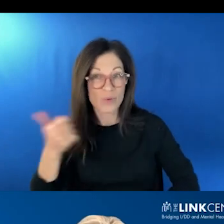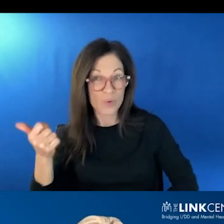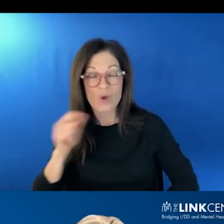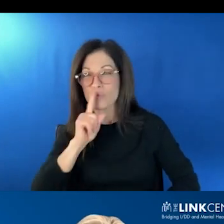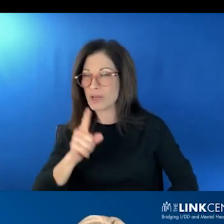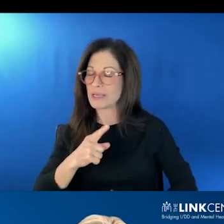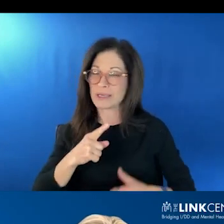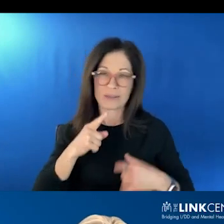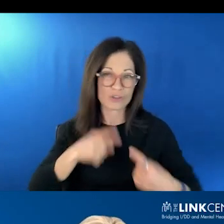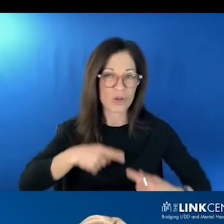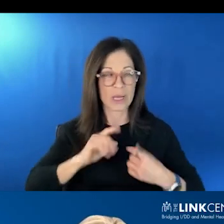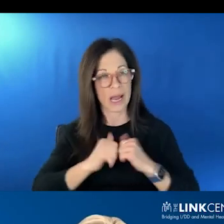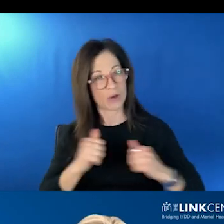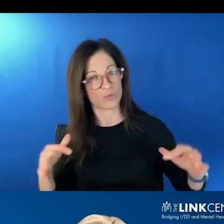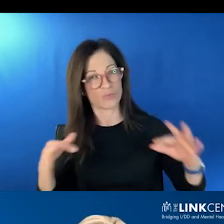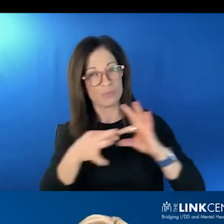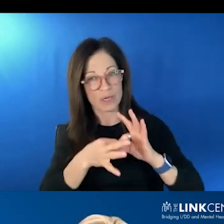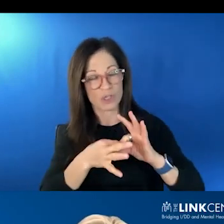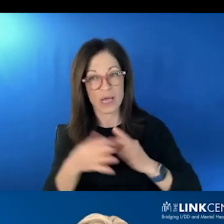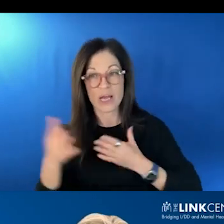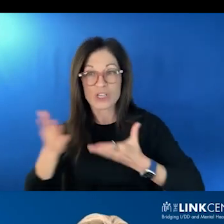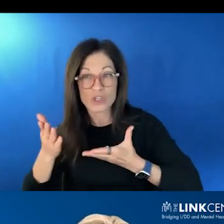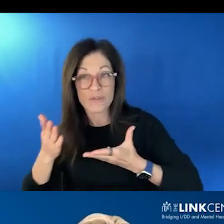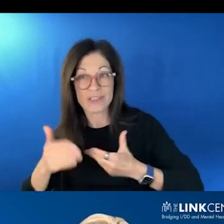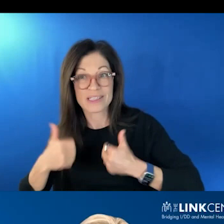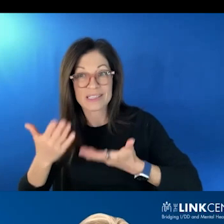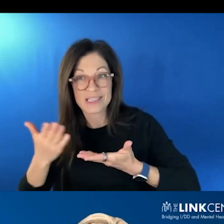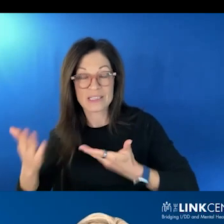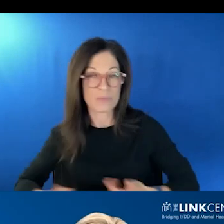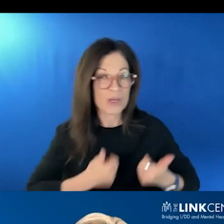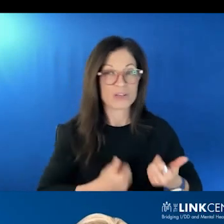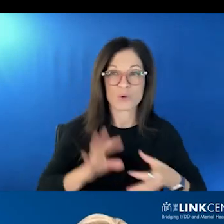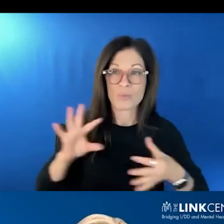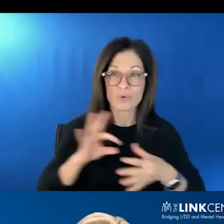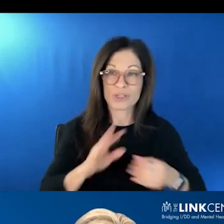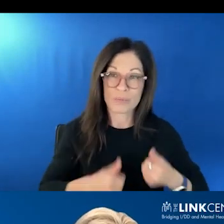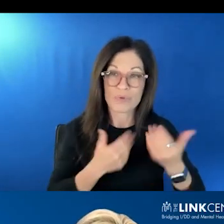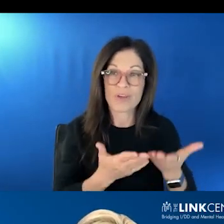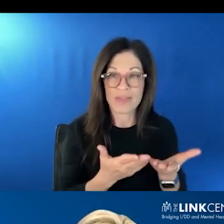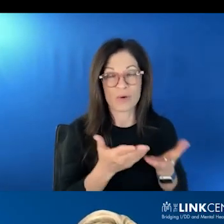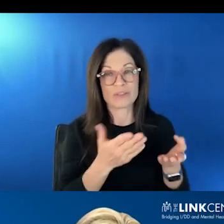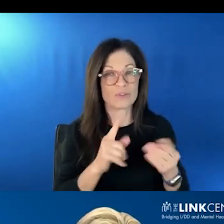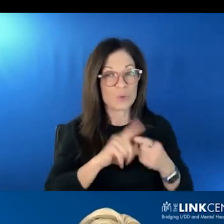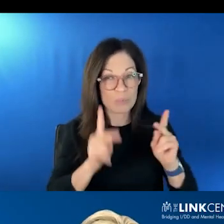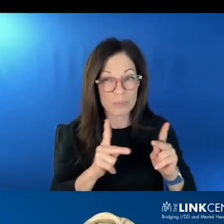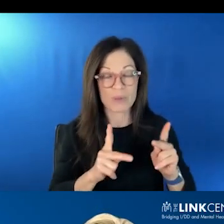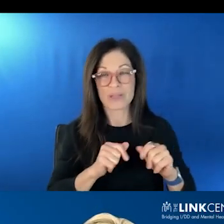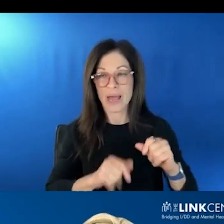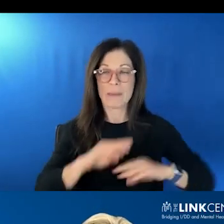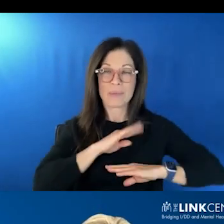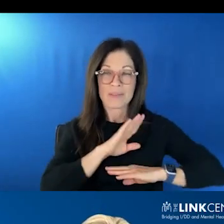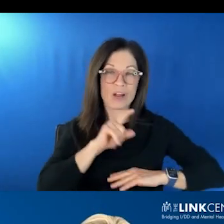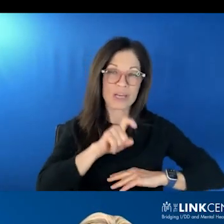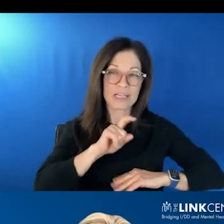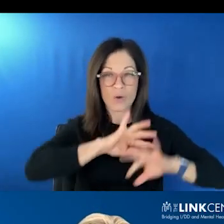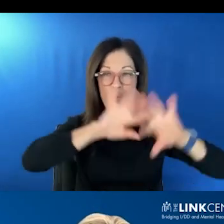to bridge the gaps between the service delivery systems to really support people in a holistic way that meets their needs and doesn't